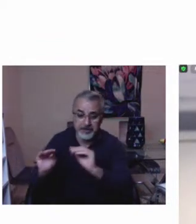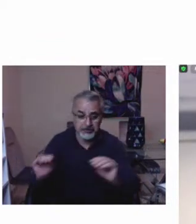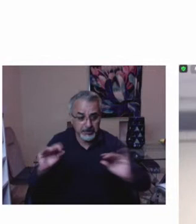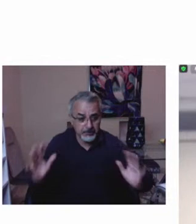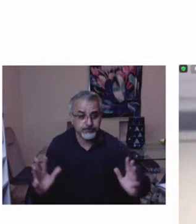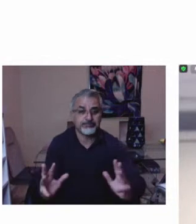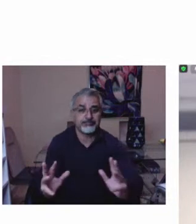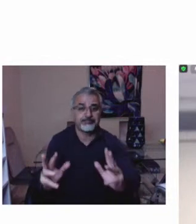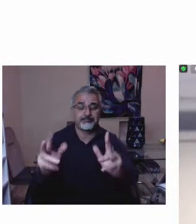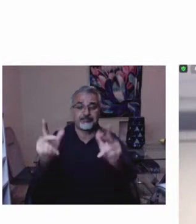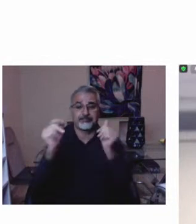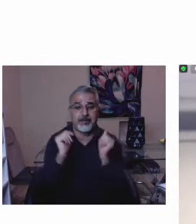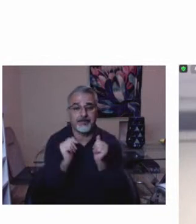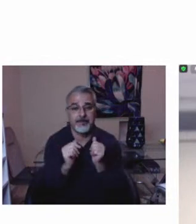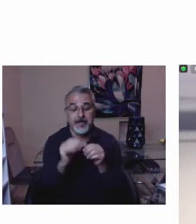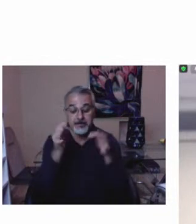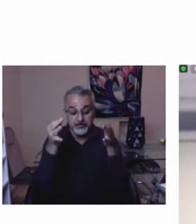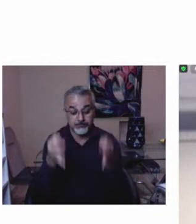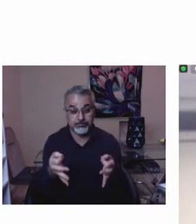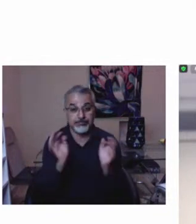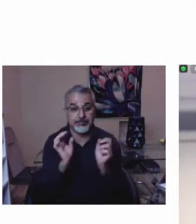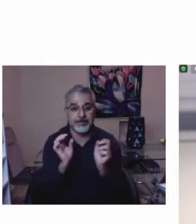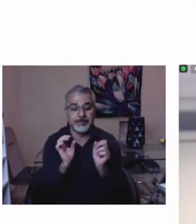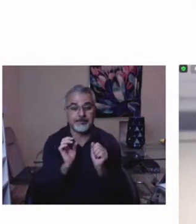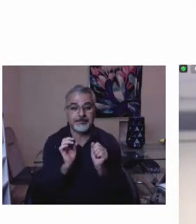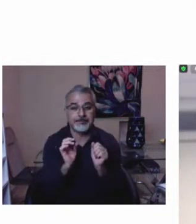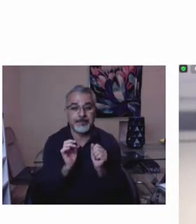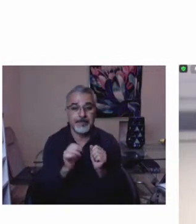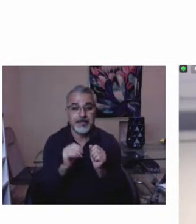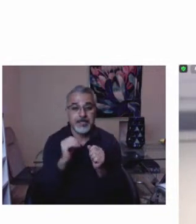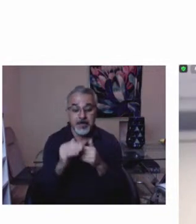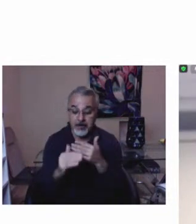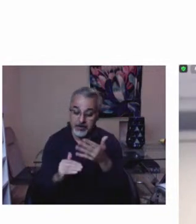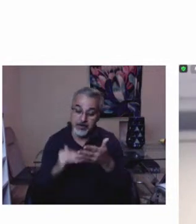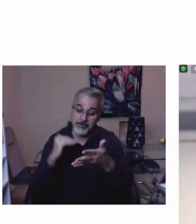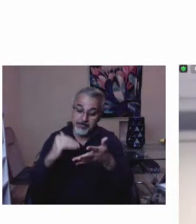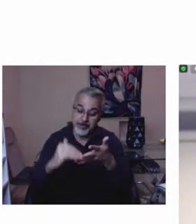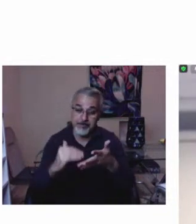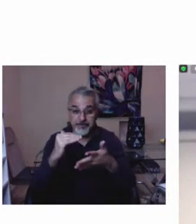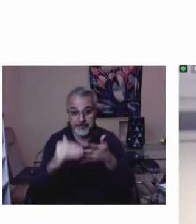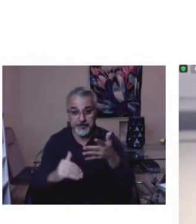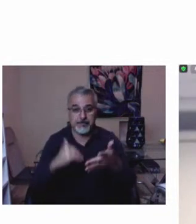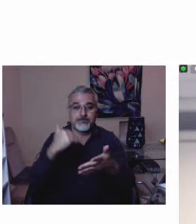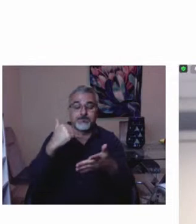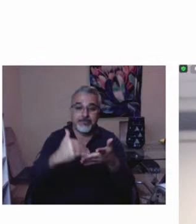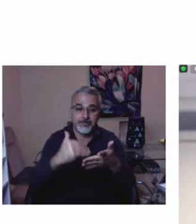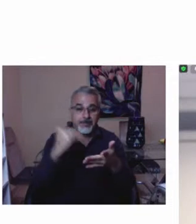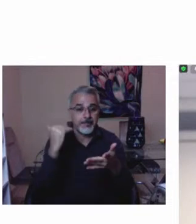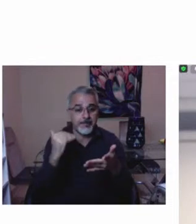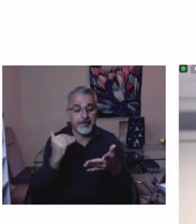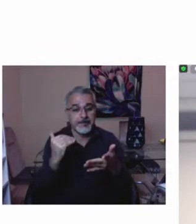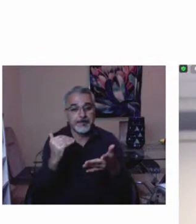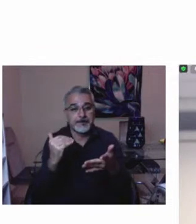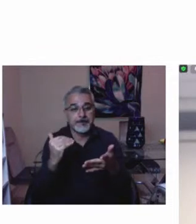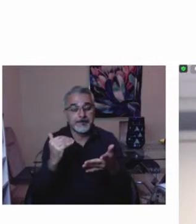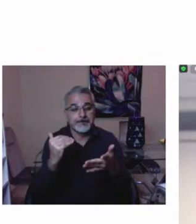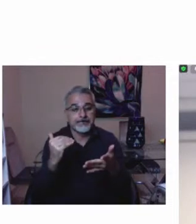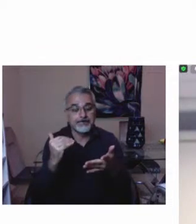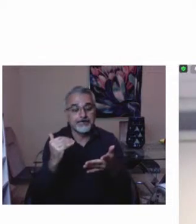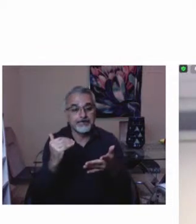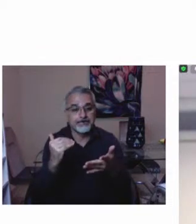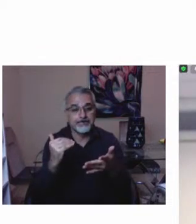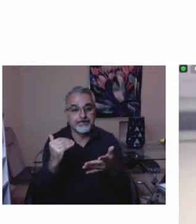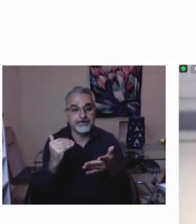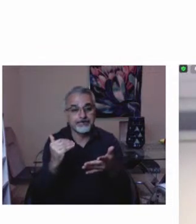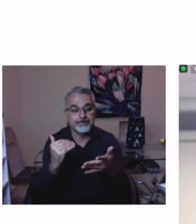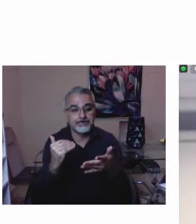levels, with the creation of focal points, YPS focal points. So these are some of the